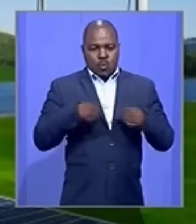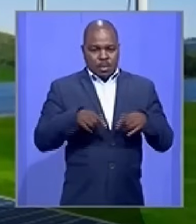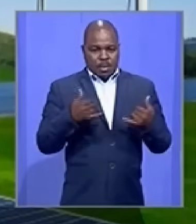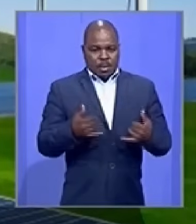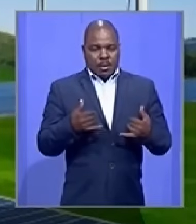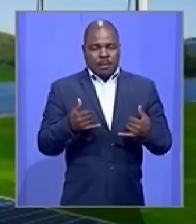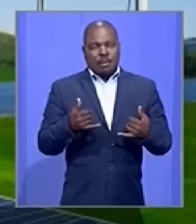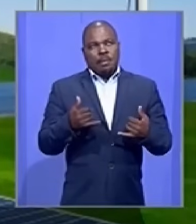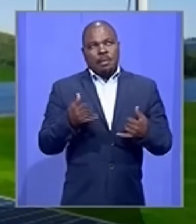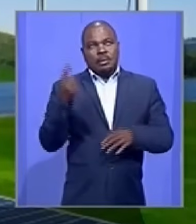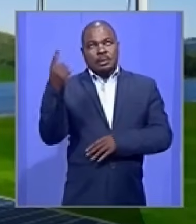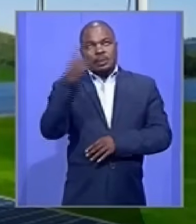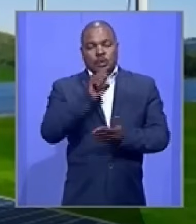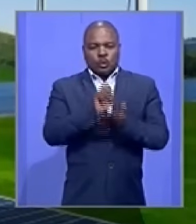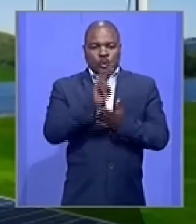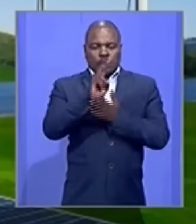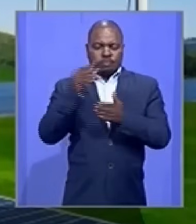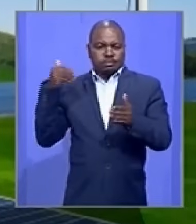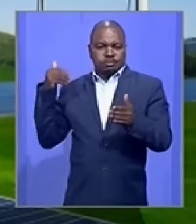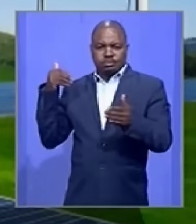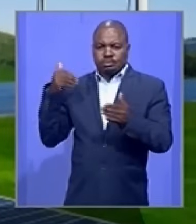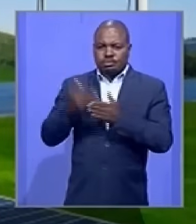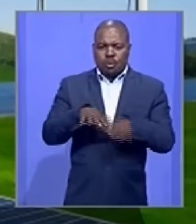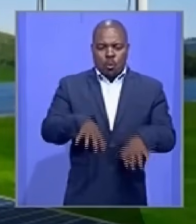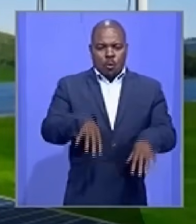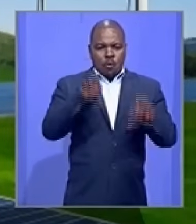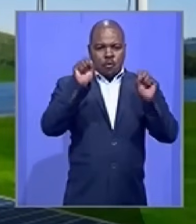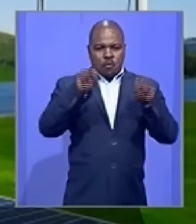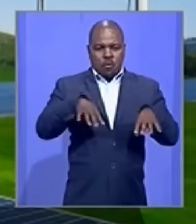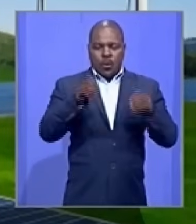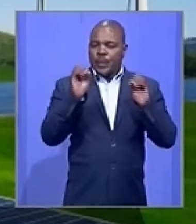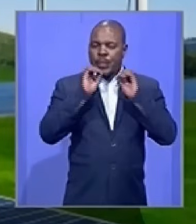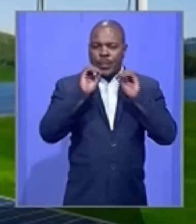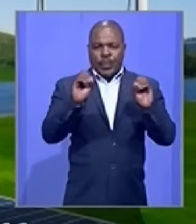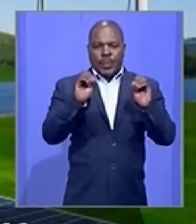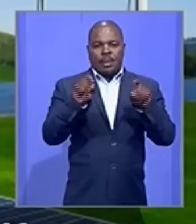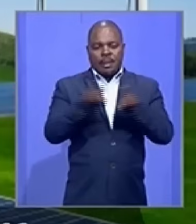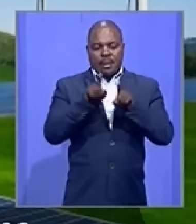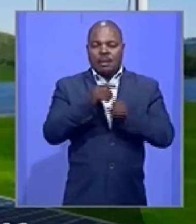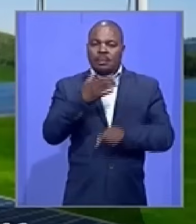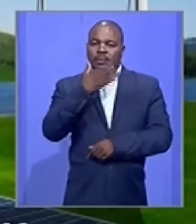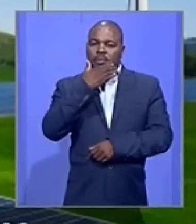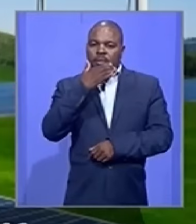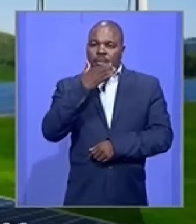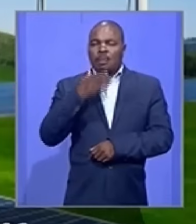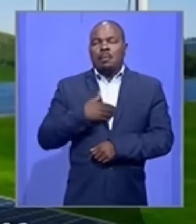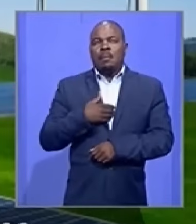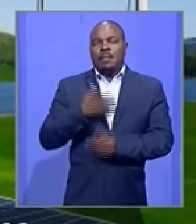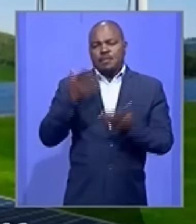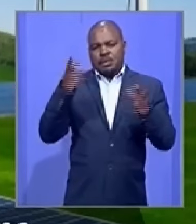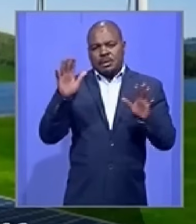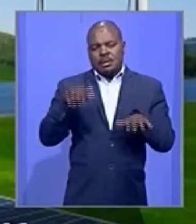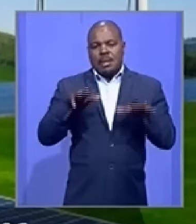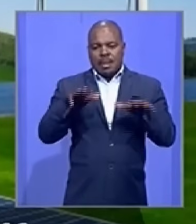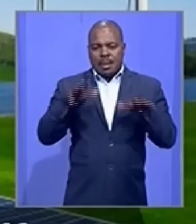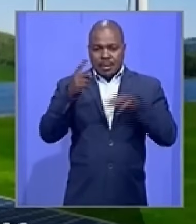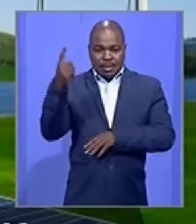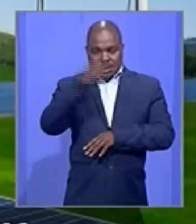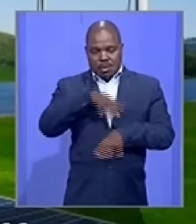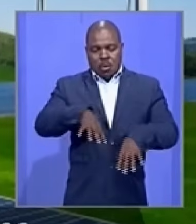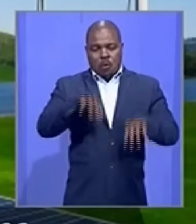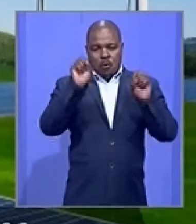day 12 without any load shedding. We've seen in December, we actually spent 19 days